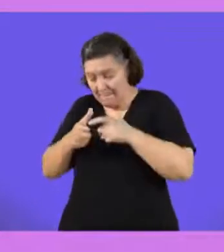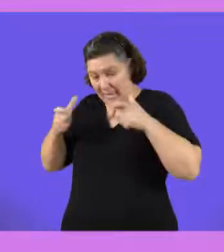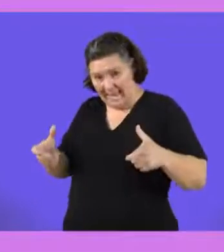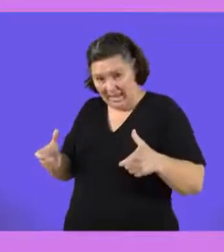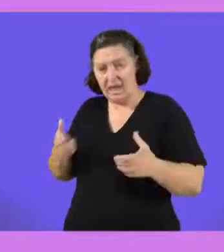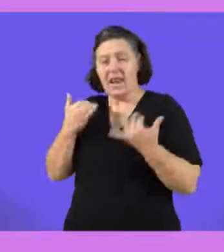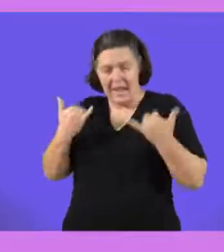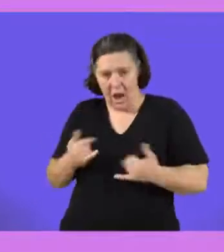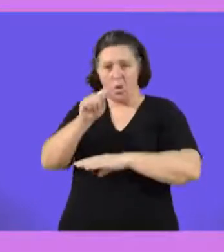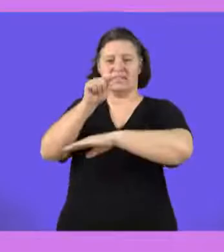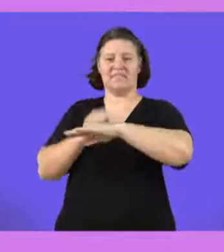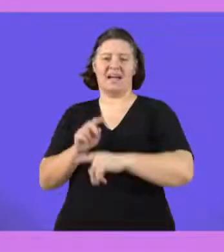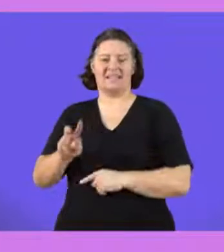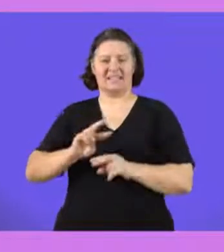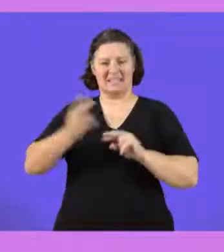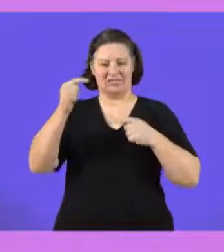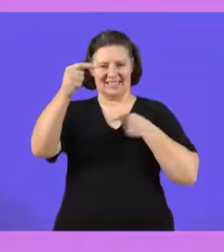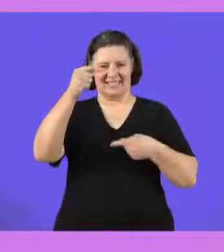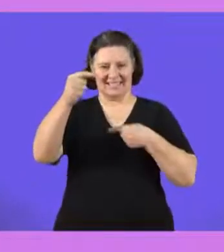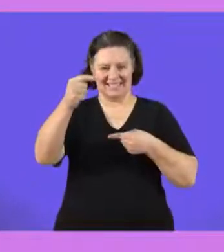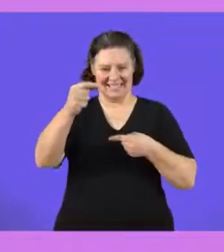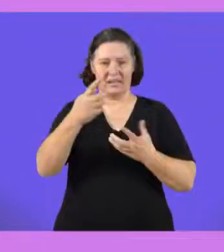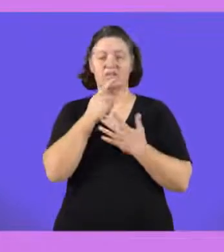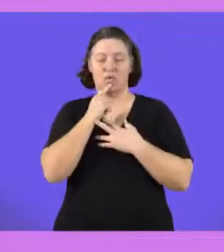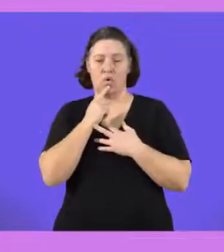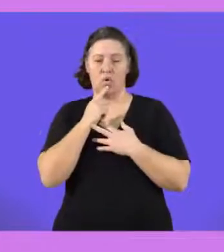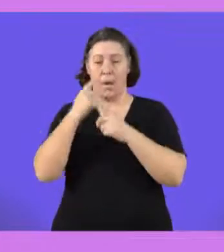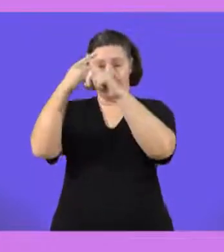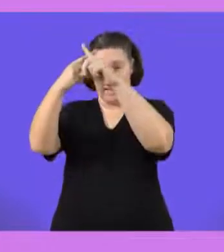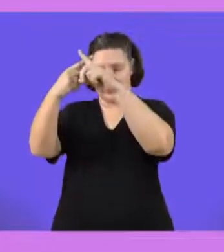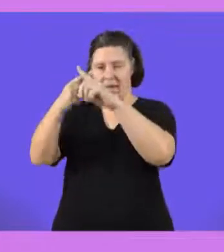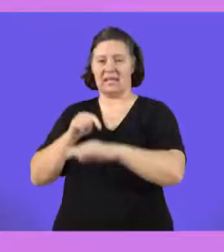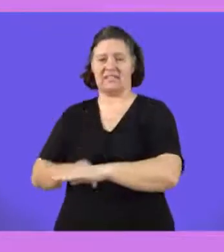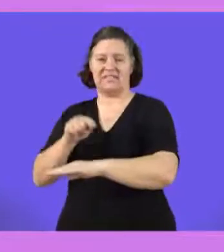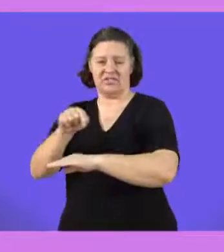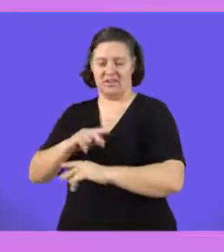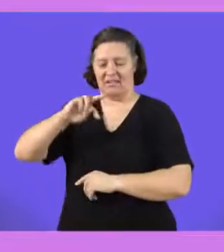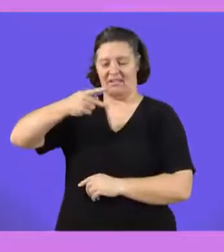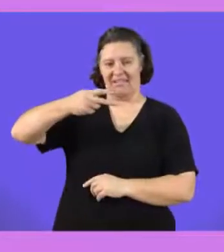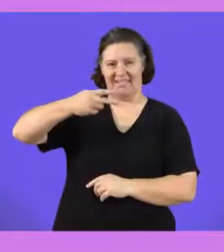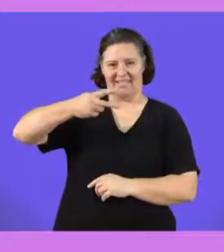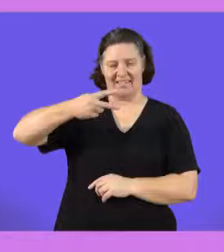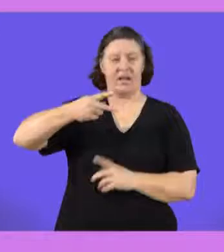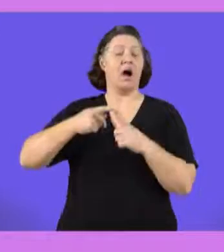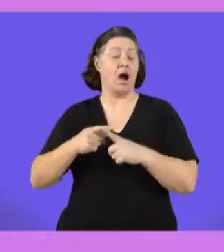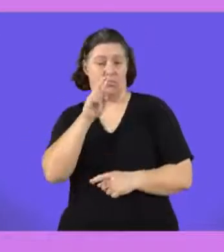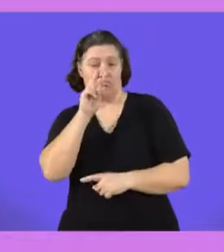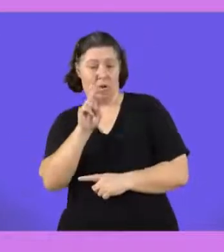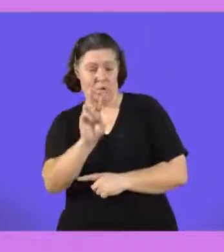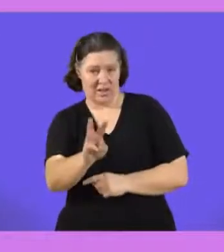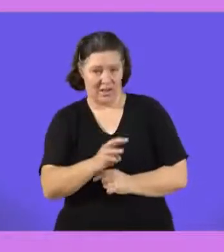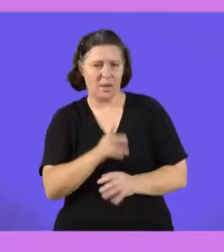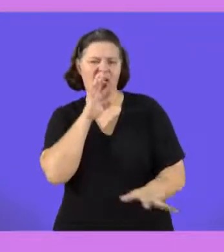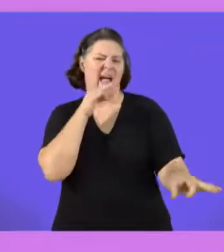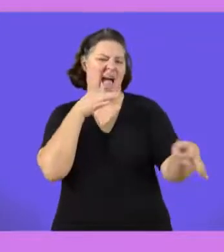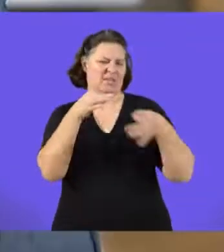into a bigger unit, we divide. Inverse operation, right? So multiply and division. So that is the stuff we'll be looking